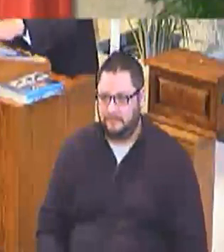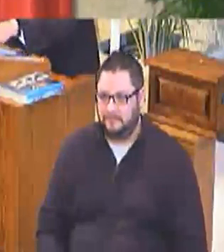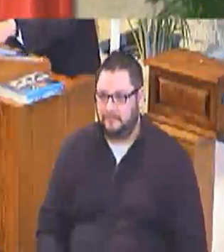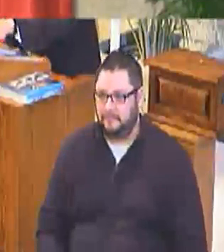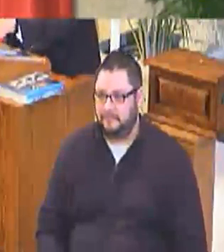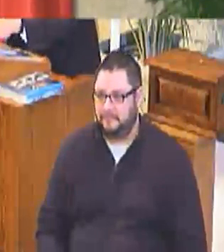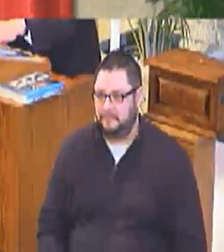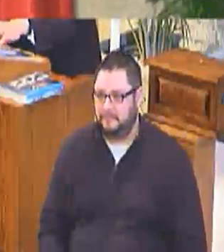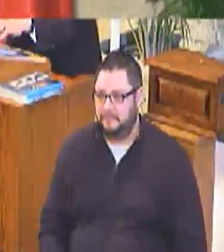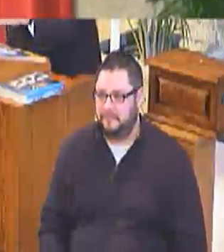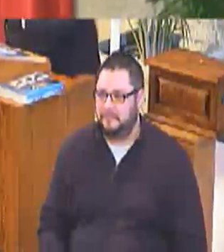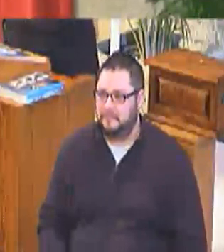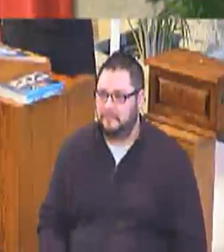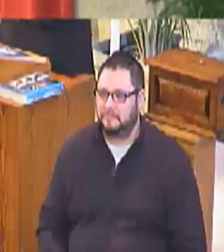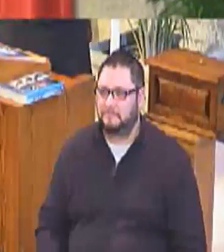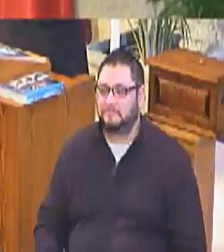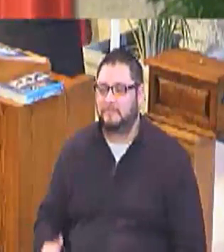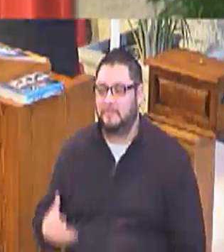So